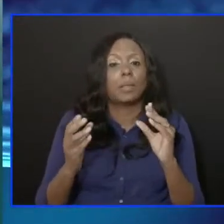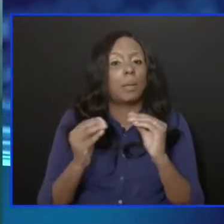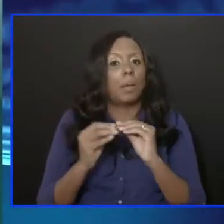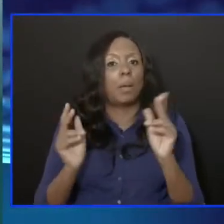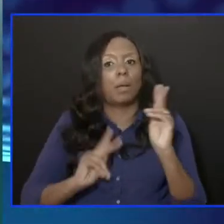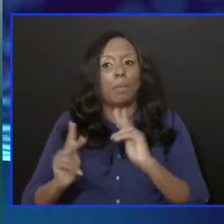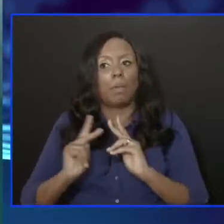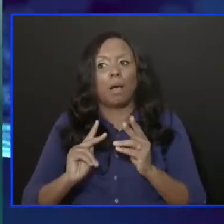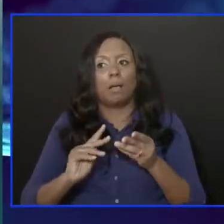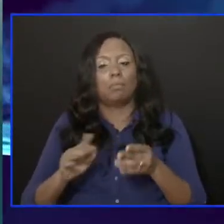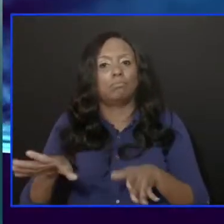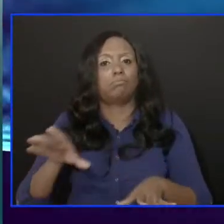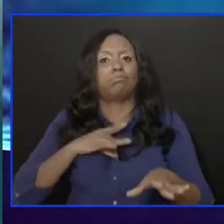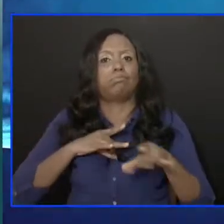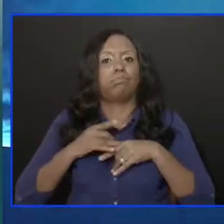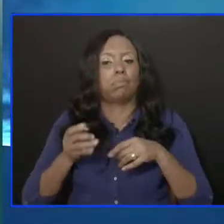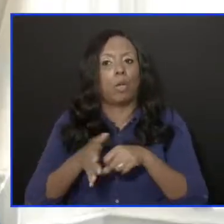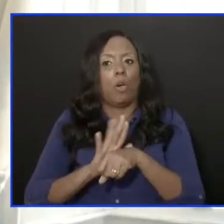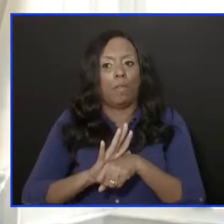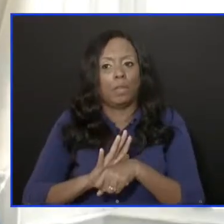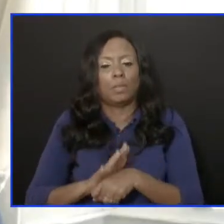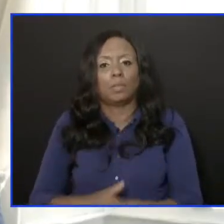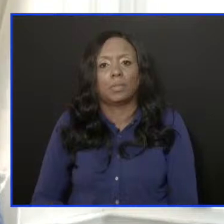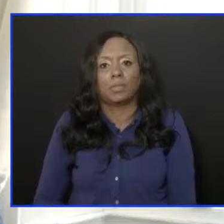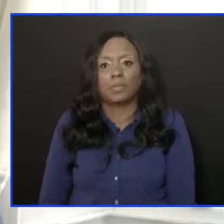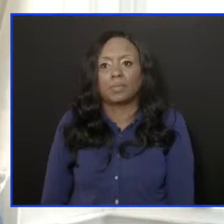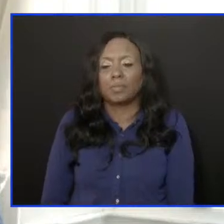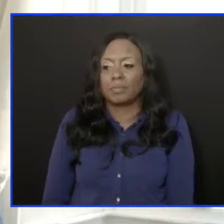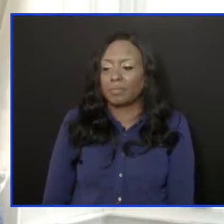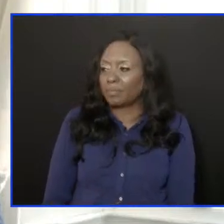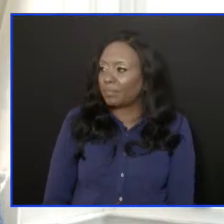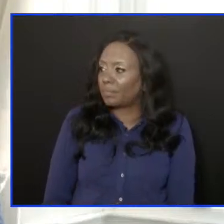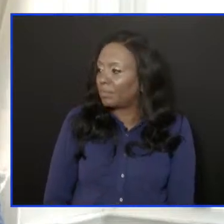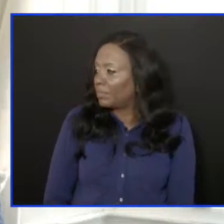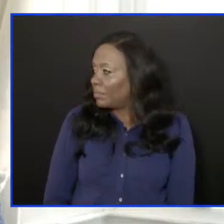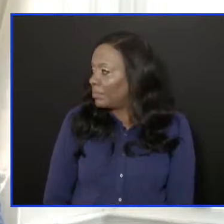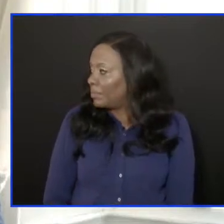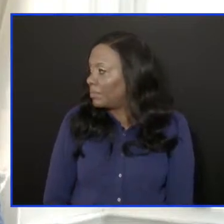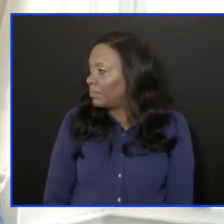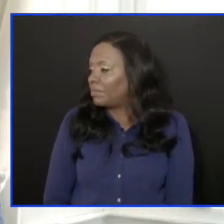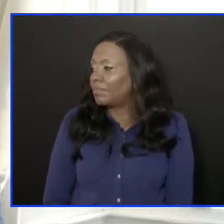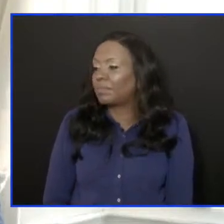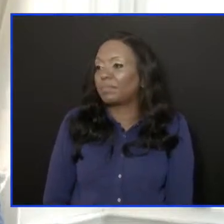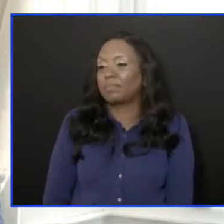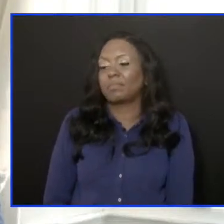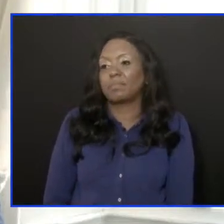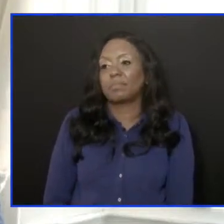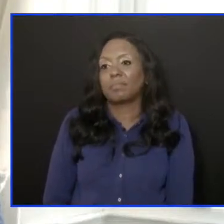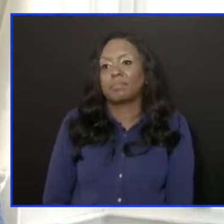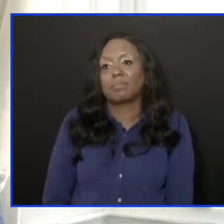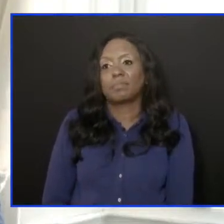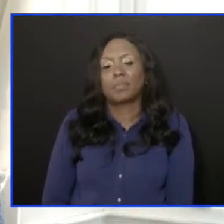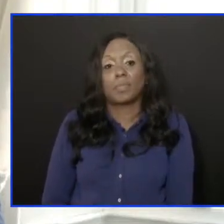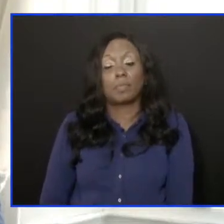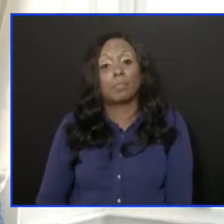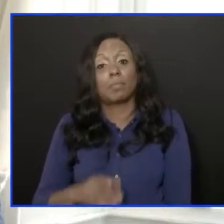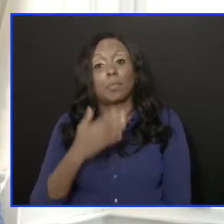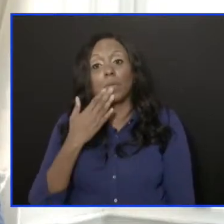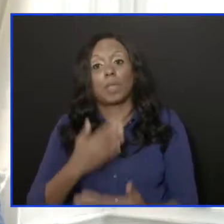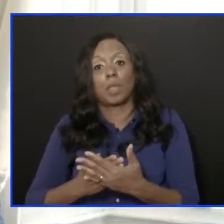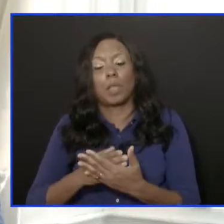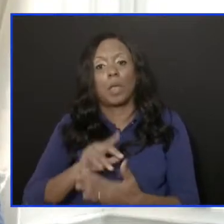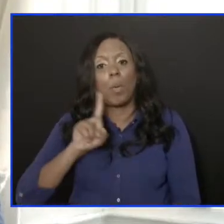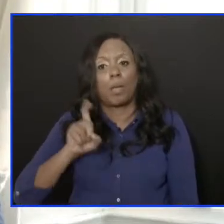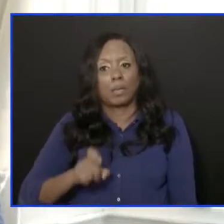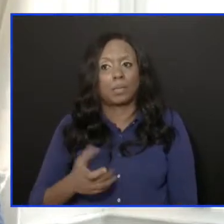infections? Thank you. I think the question you've asked is certainly a good one. I have not